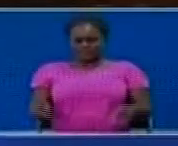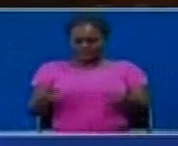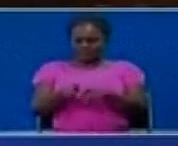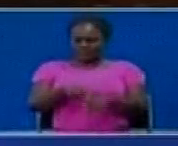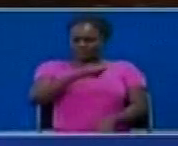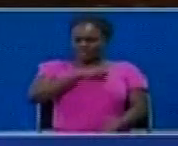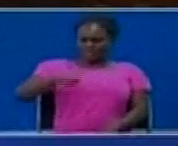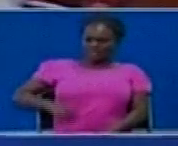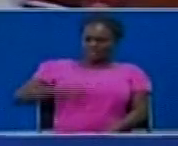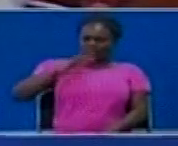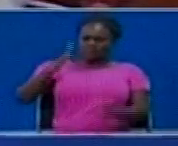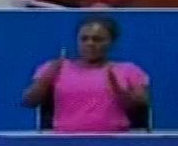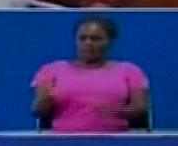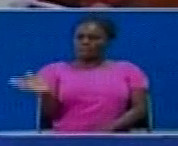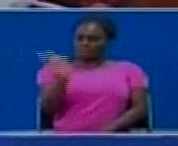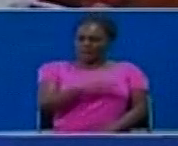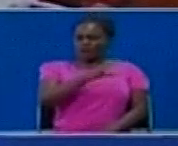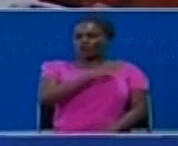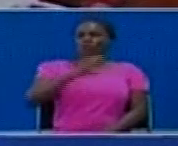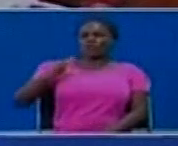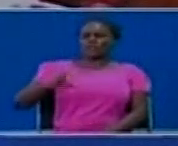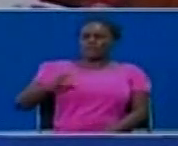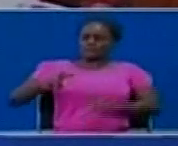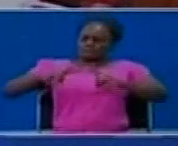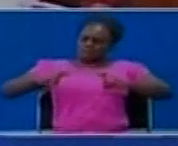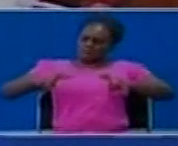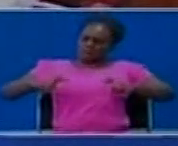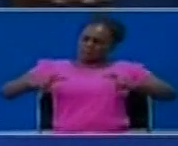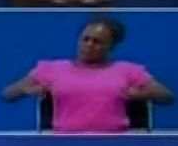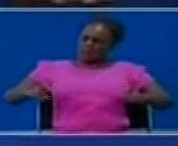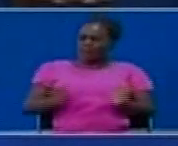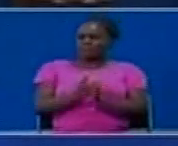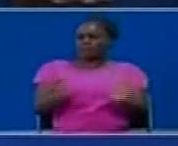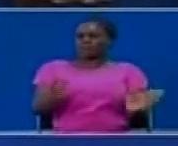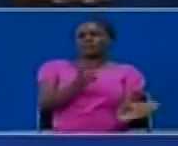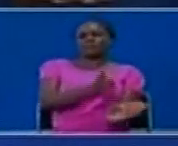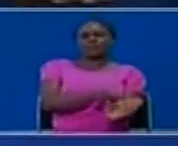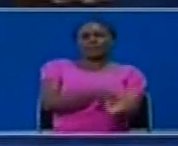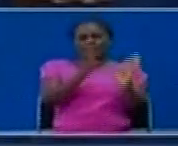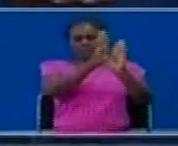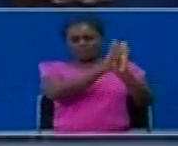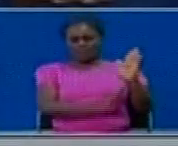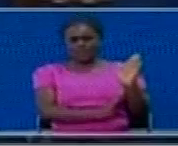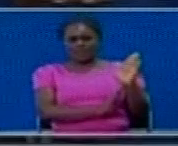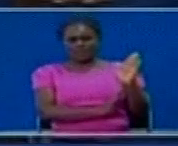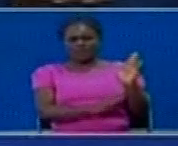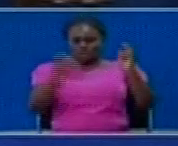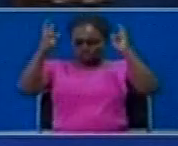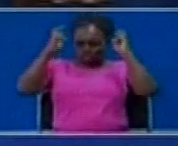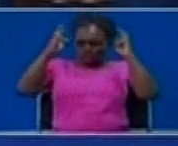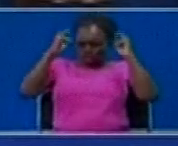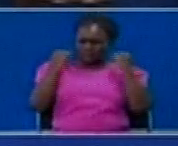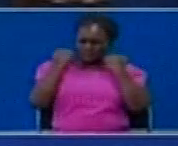Speaker immediately referred the bill to the relevant Senate Committee for scrutiny and public participation. This bill has been the subject of some